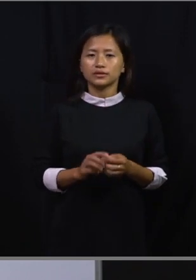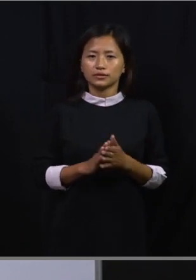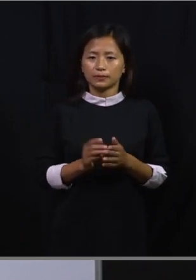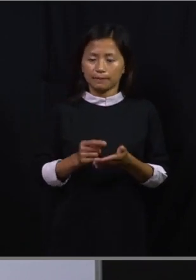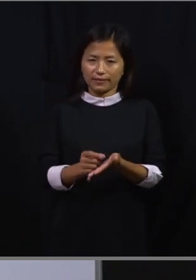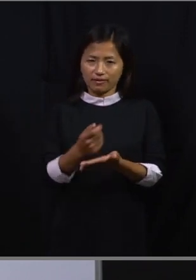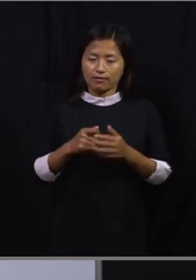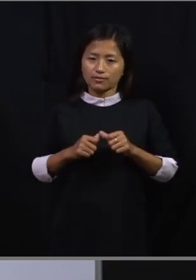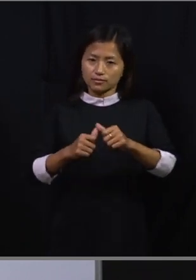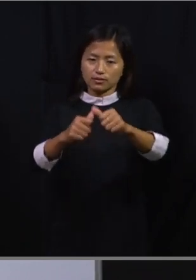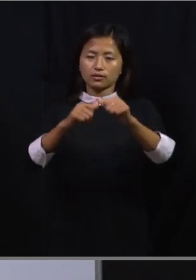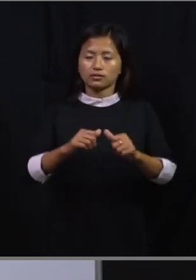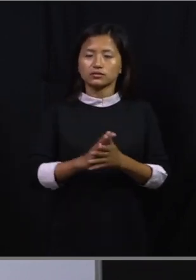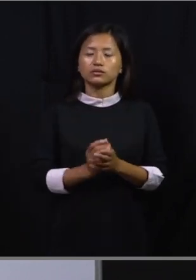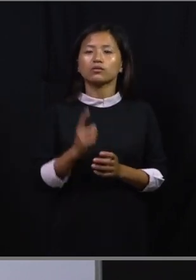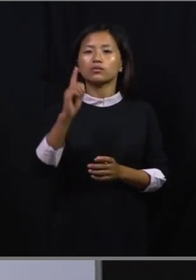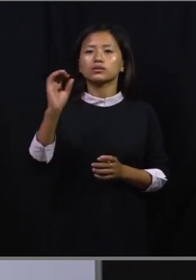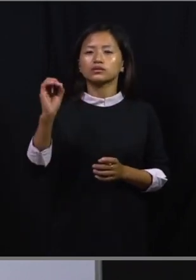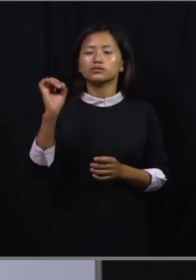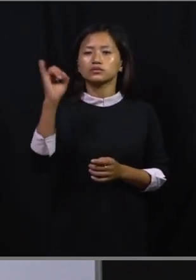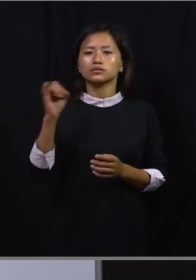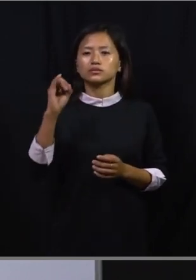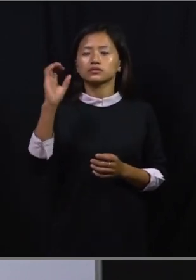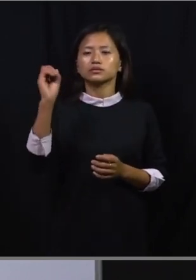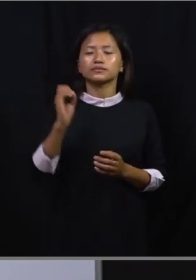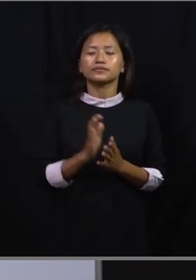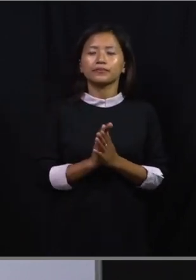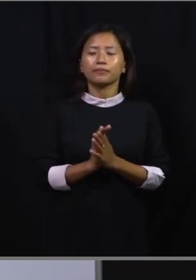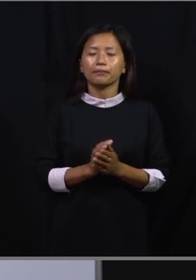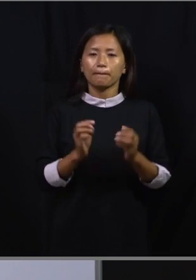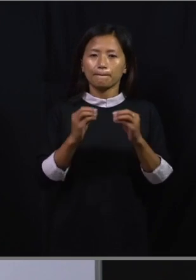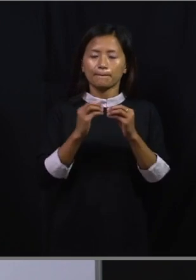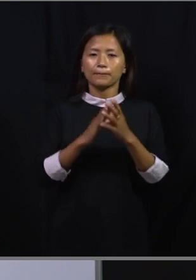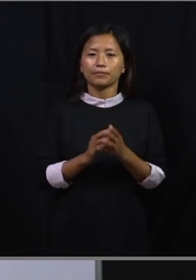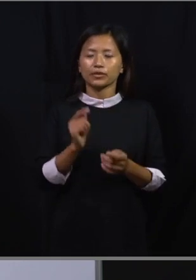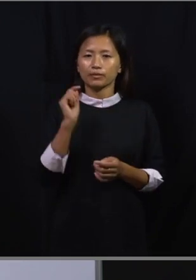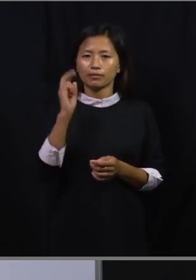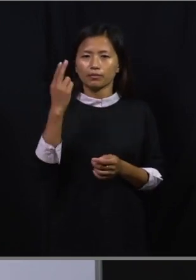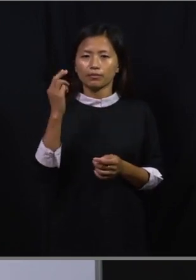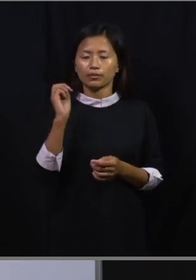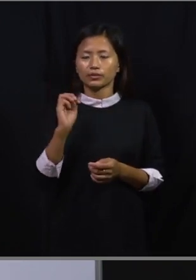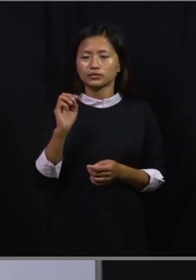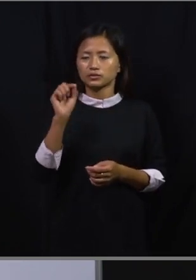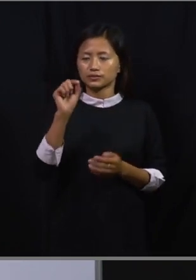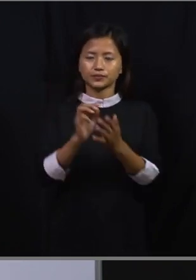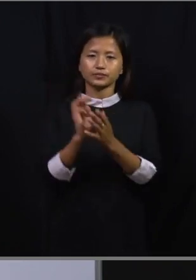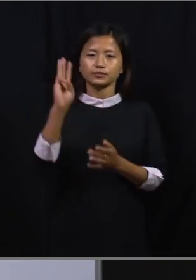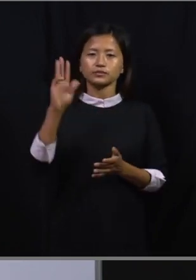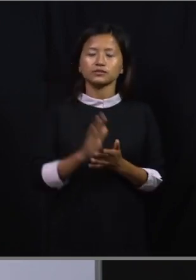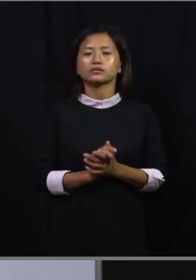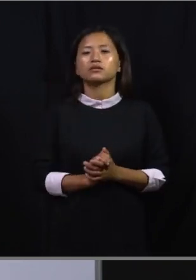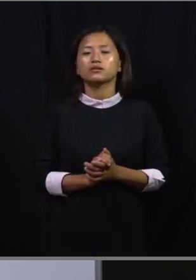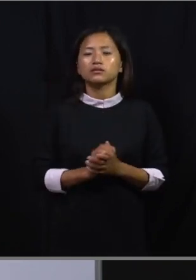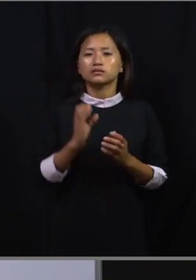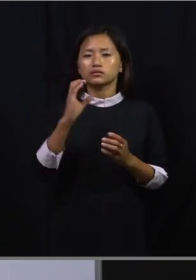landed with debt, okay, with 160 billion of debt. Okay, point number 3, we have collapse of